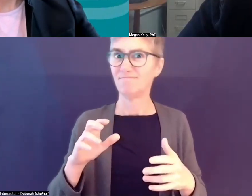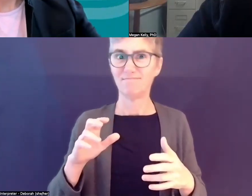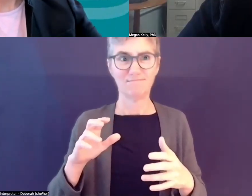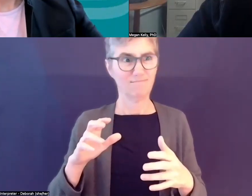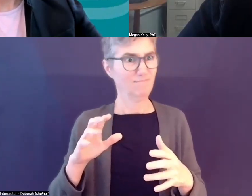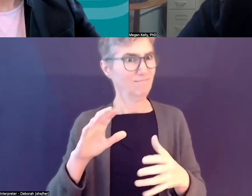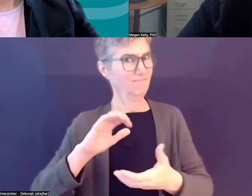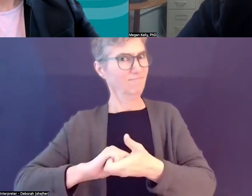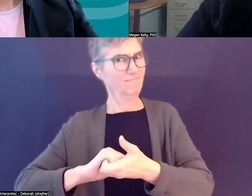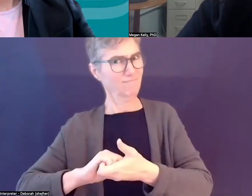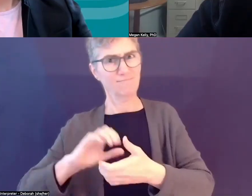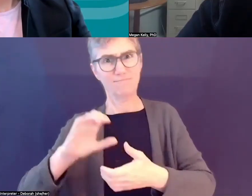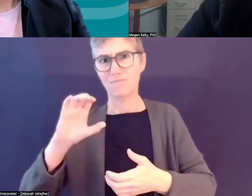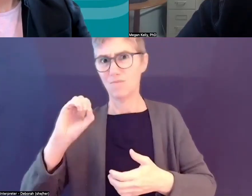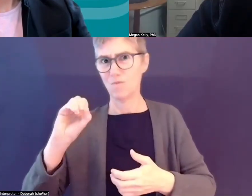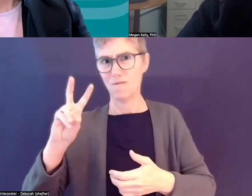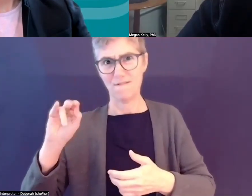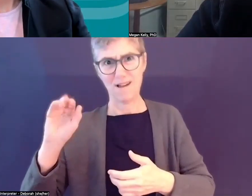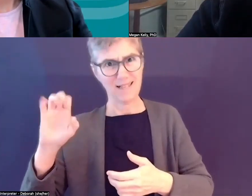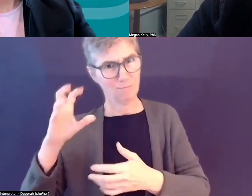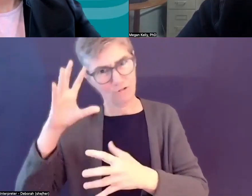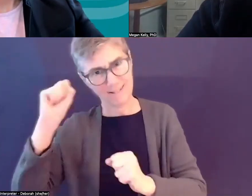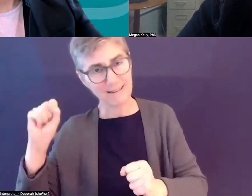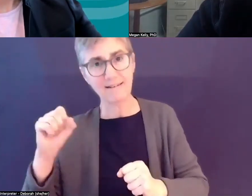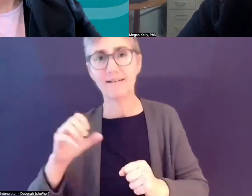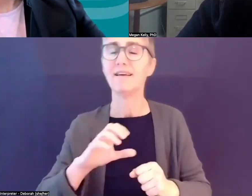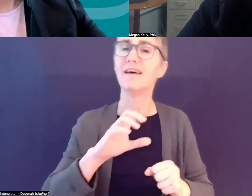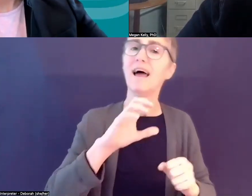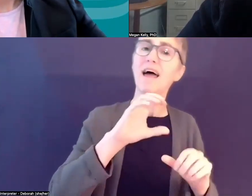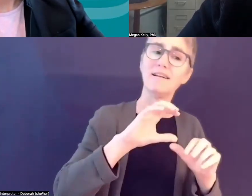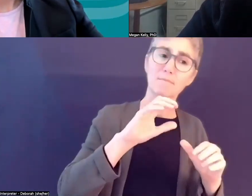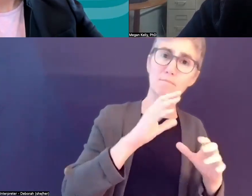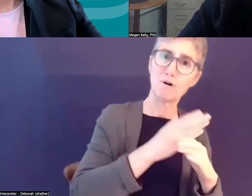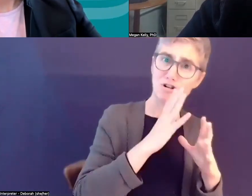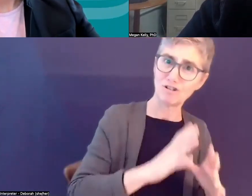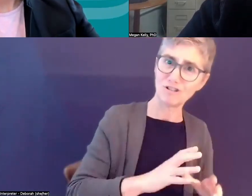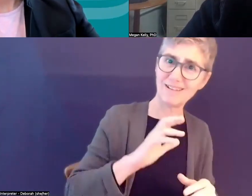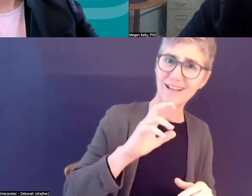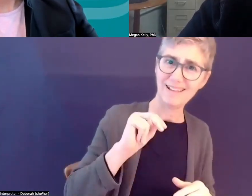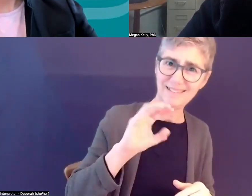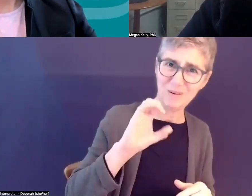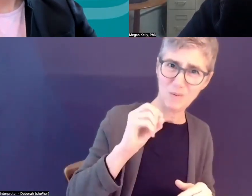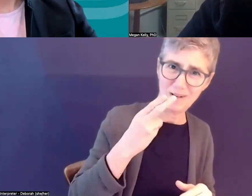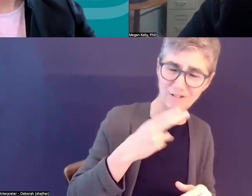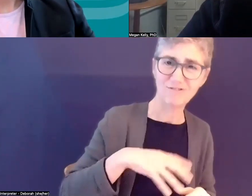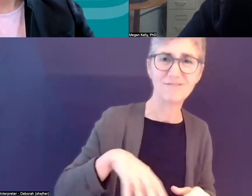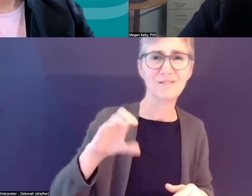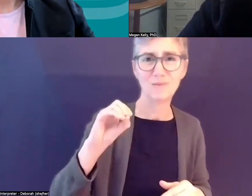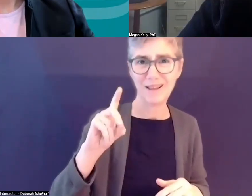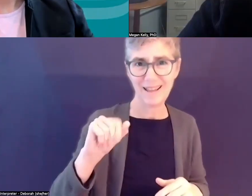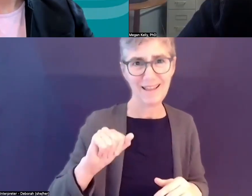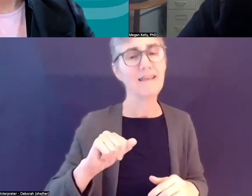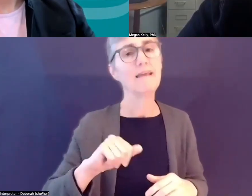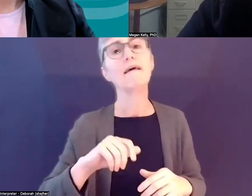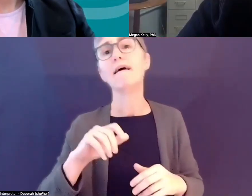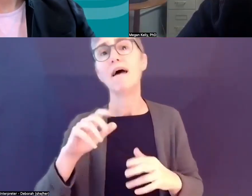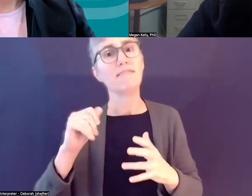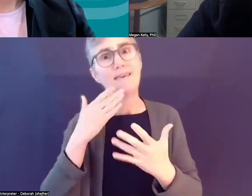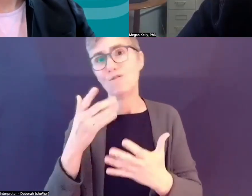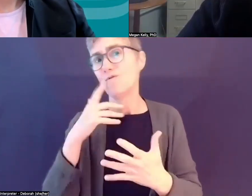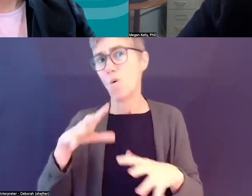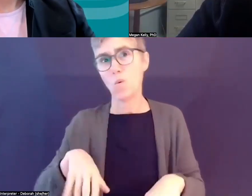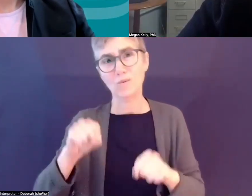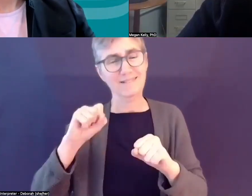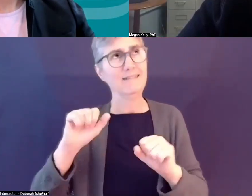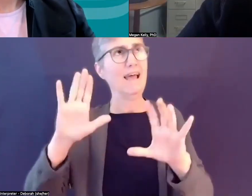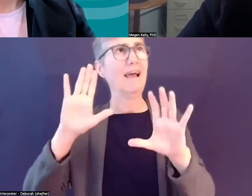outstanding partners at MGH's COE. Thank you for hosting such an excellent event today. And today we